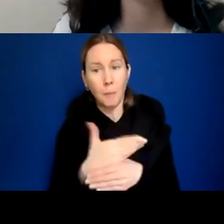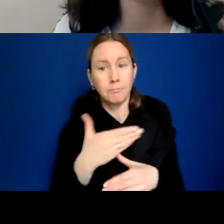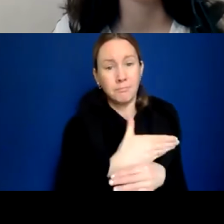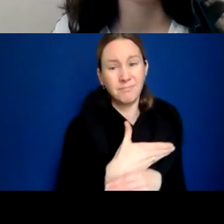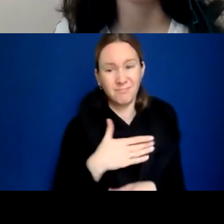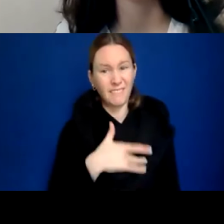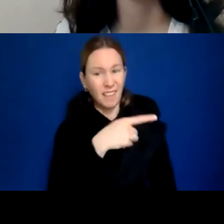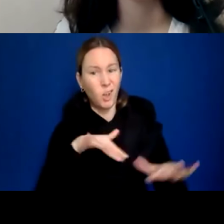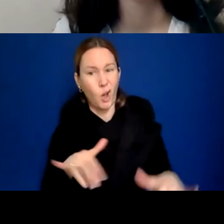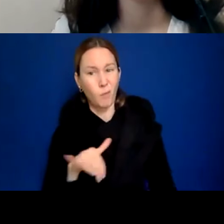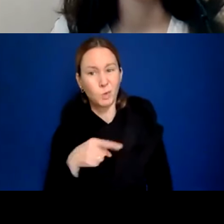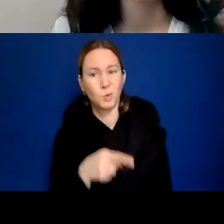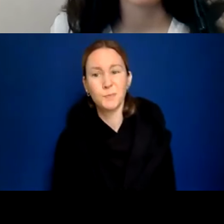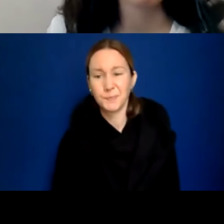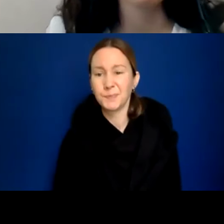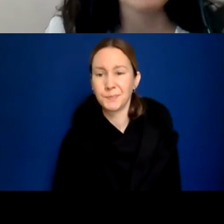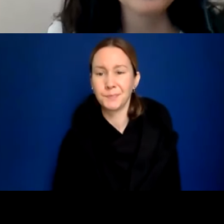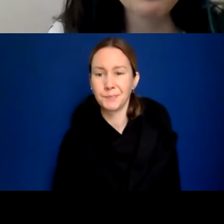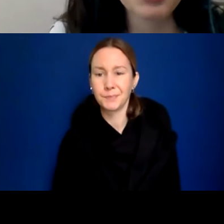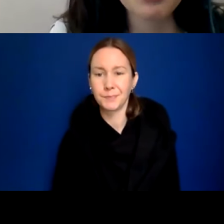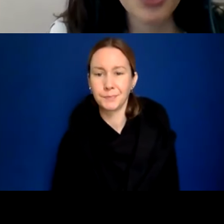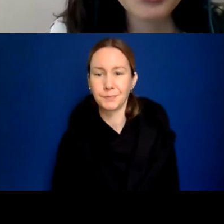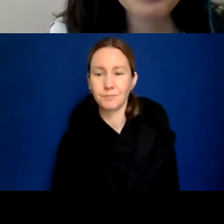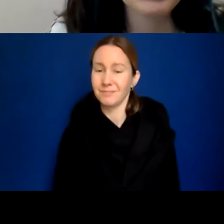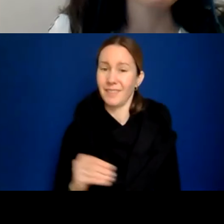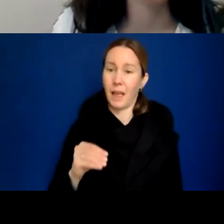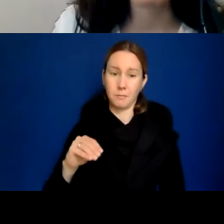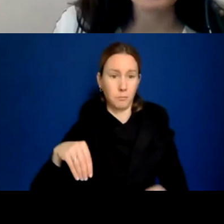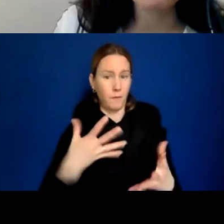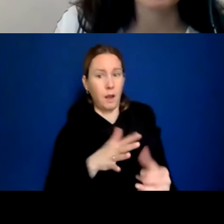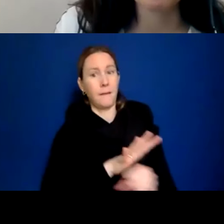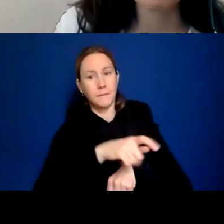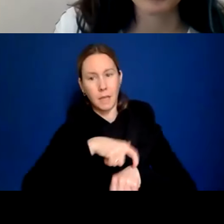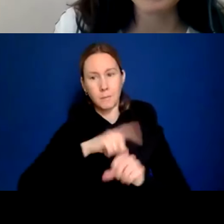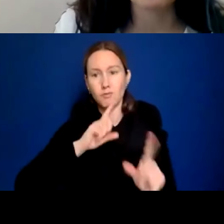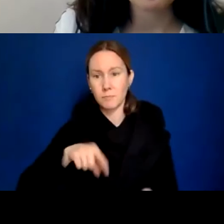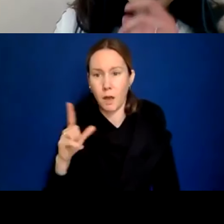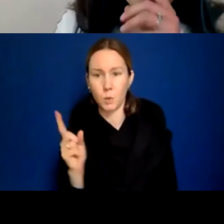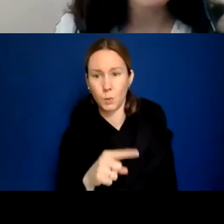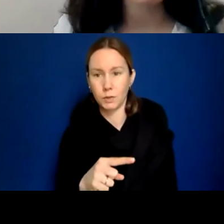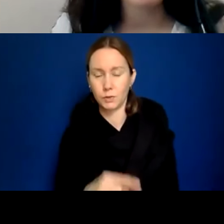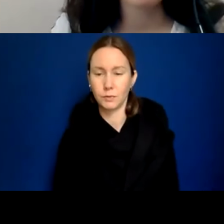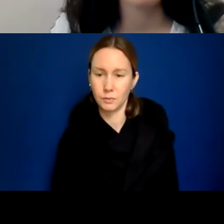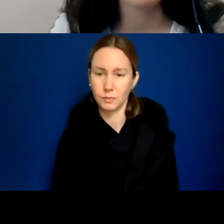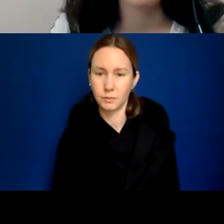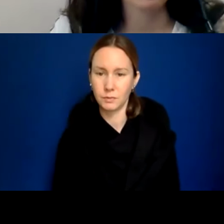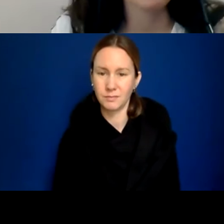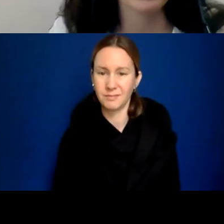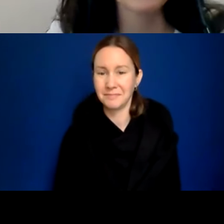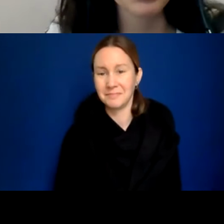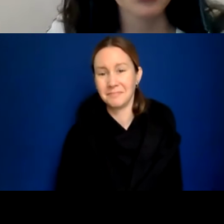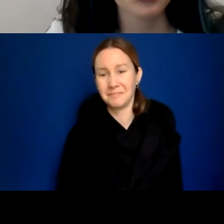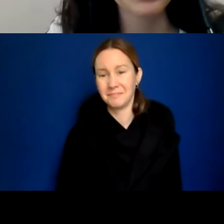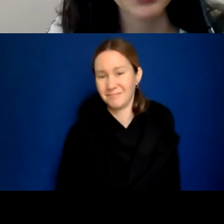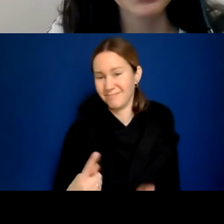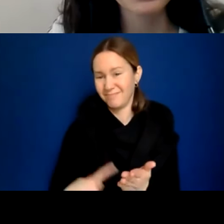Same goes for giving them plenty of time to respond. So like I mentioned before, it can be difficult to